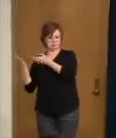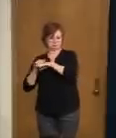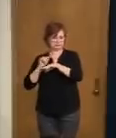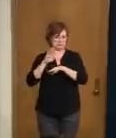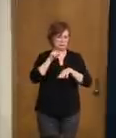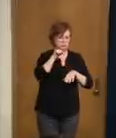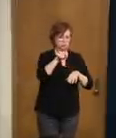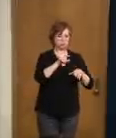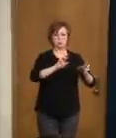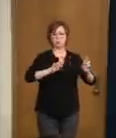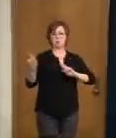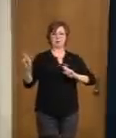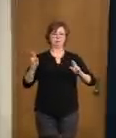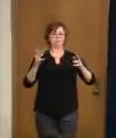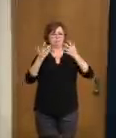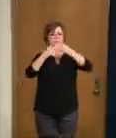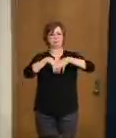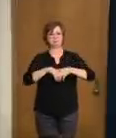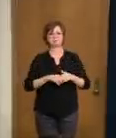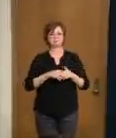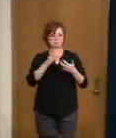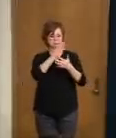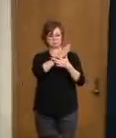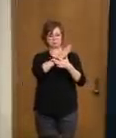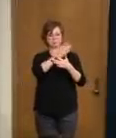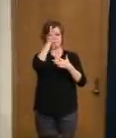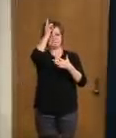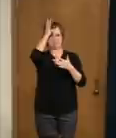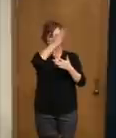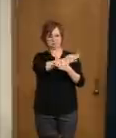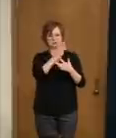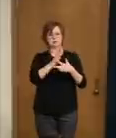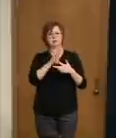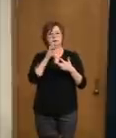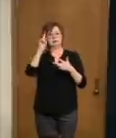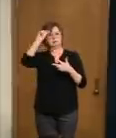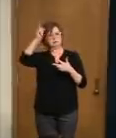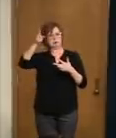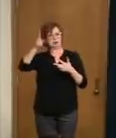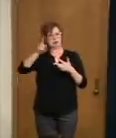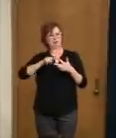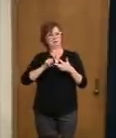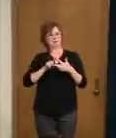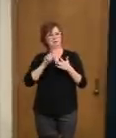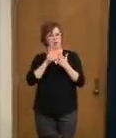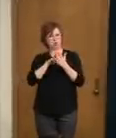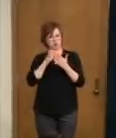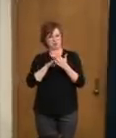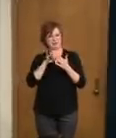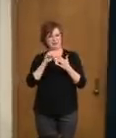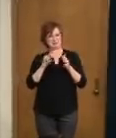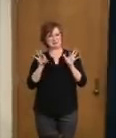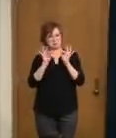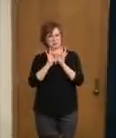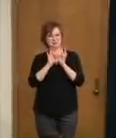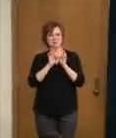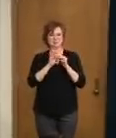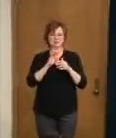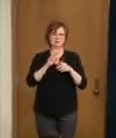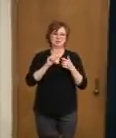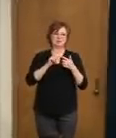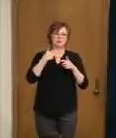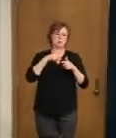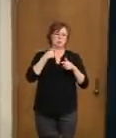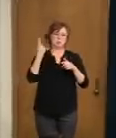The second plank of our strategy is smarter. Learning matters. Continuous improvement is already resulting in more rapid delivery, and we can see